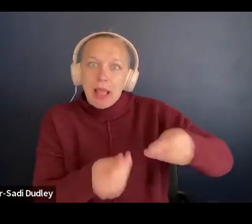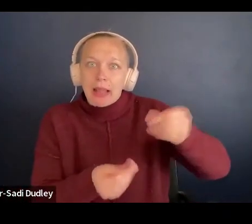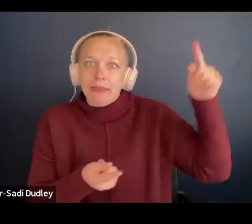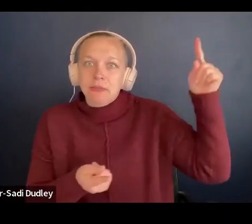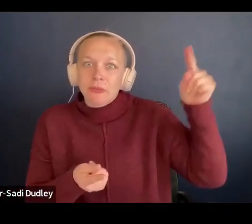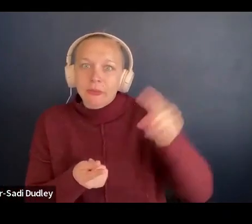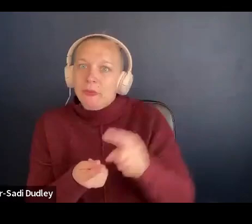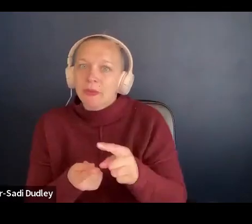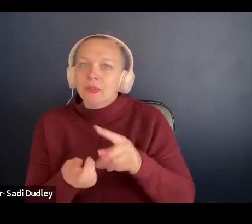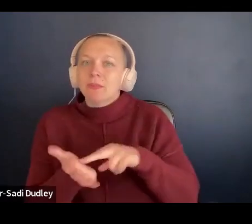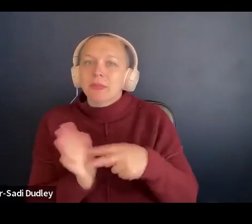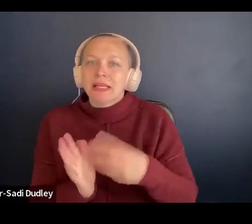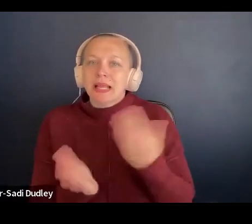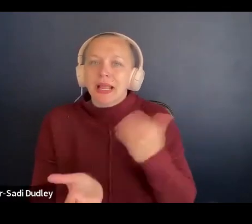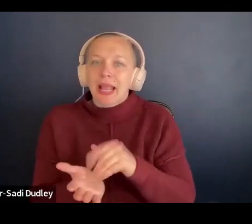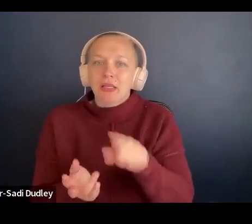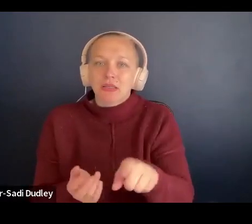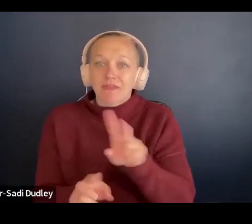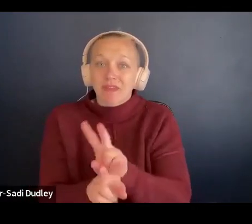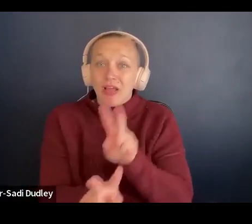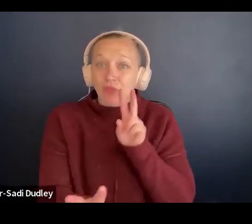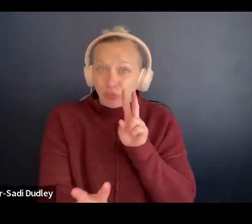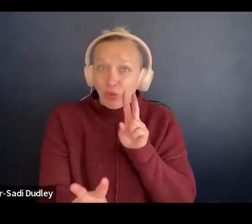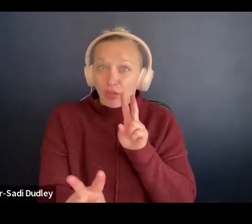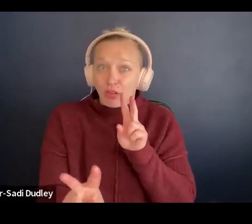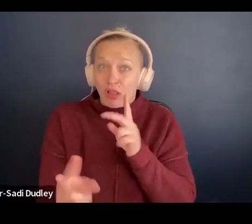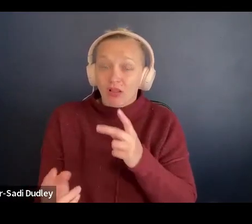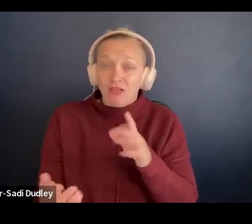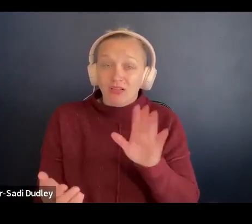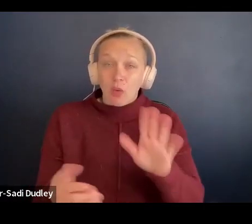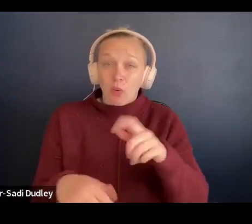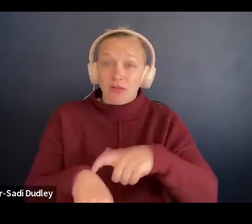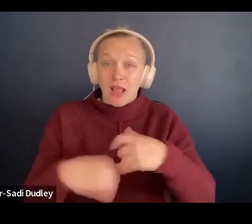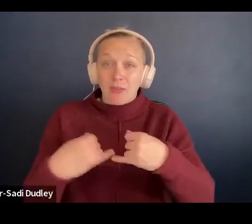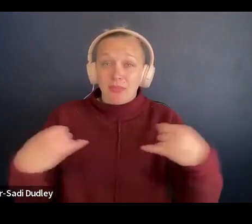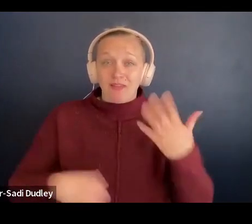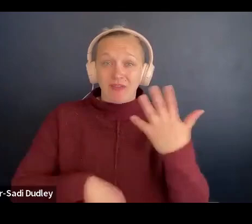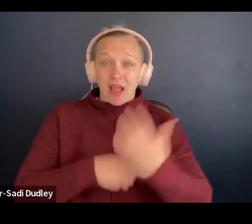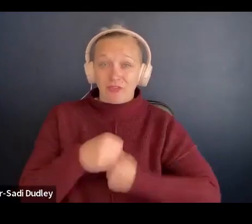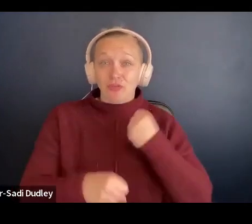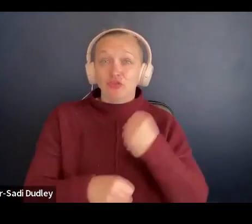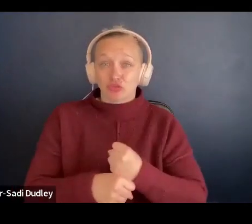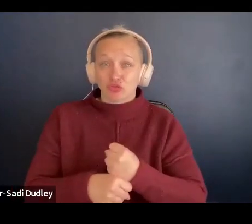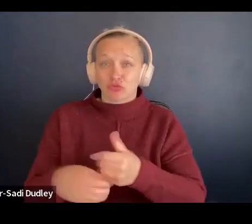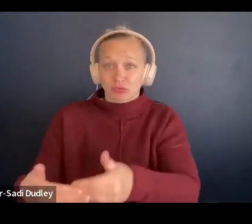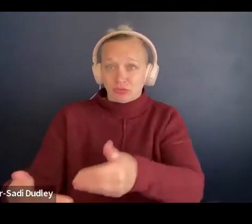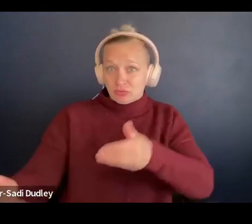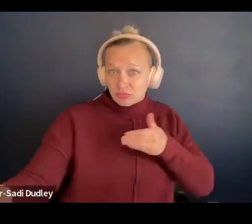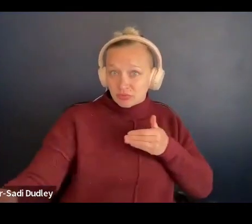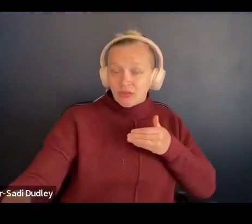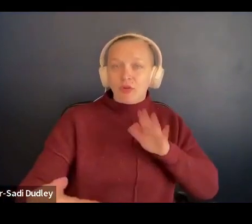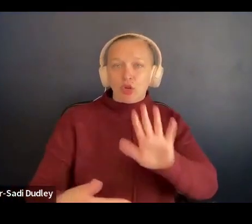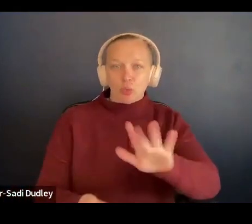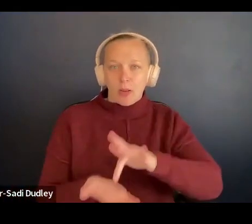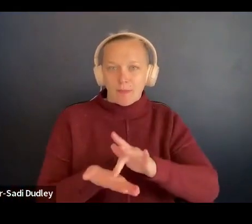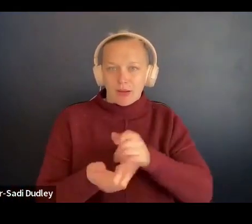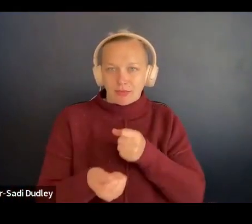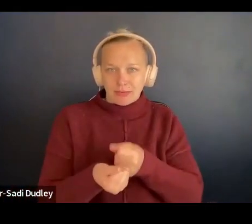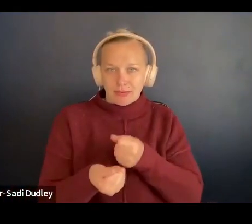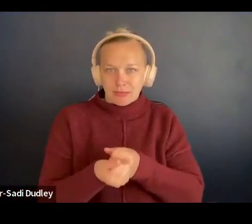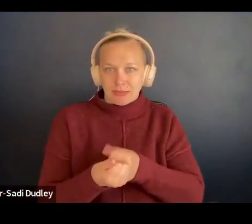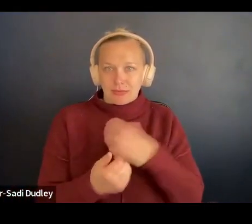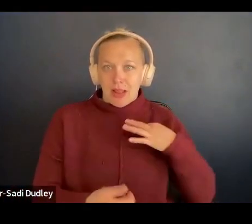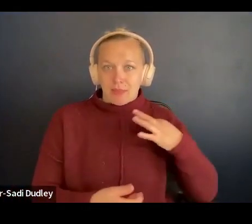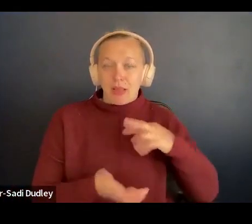that look back of the 5-year period for that spend down for the medical assistance application. And so what that means is